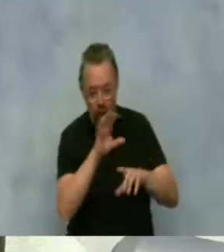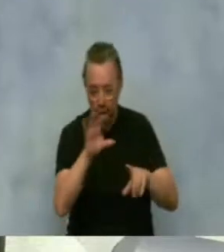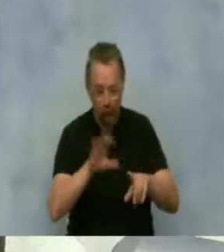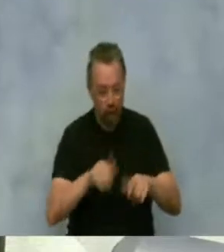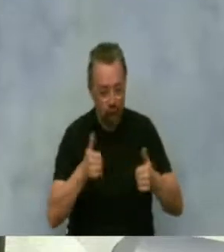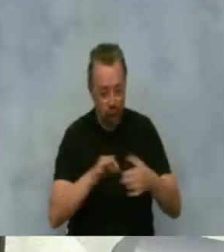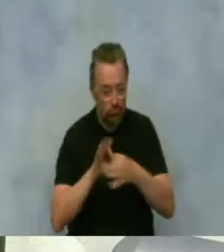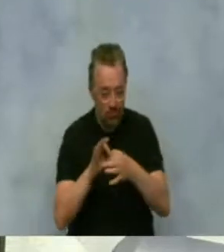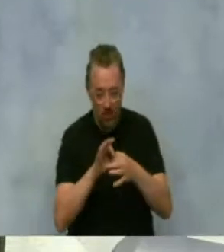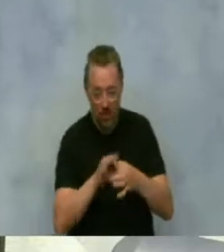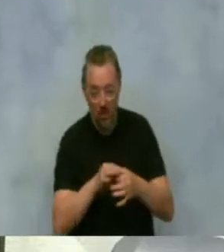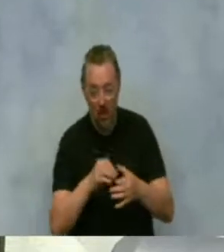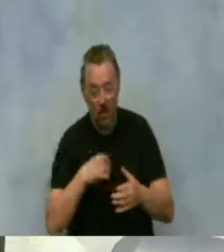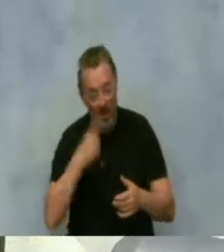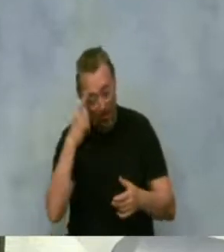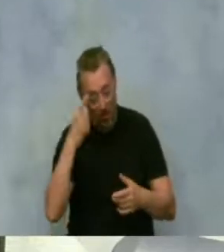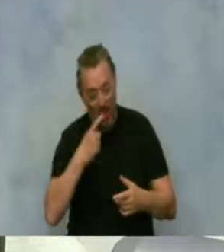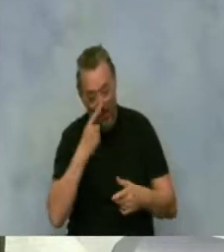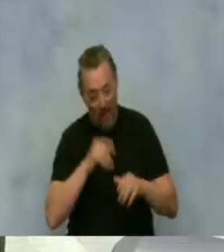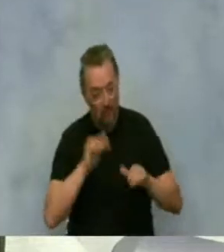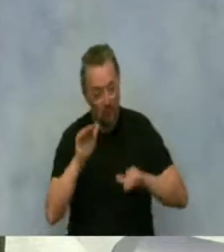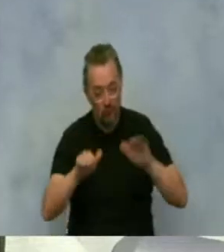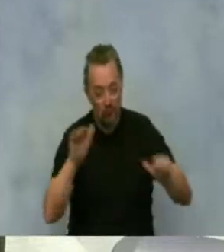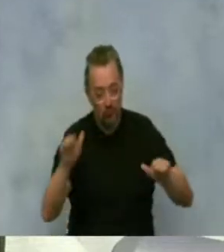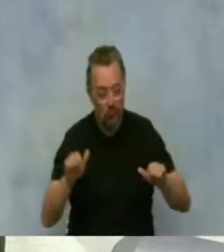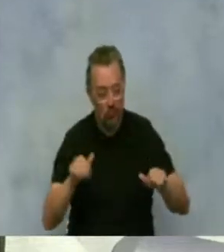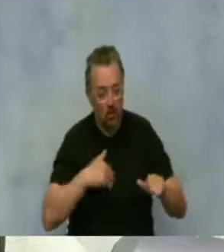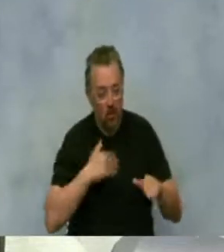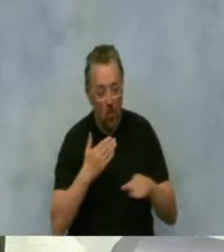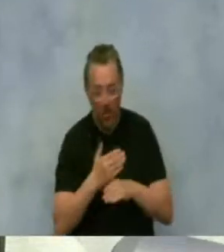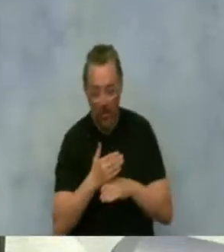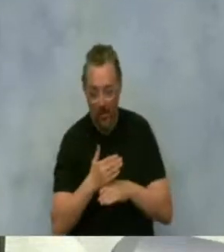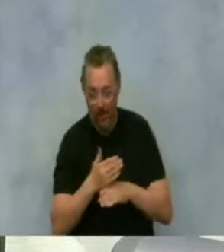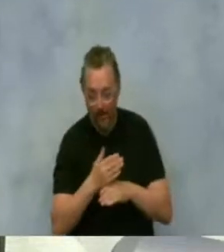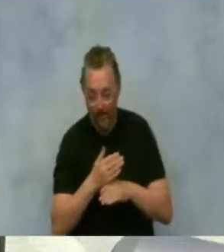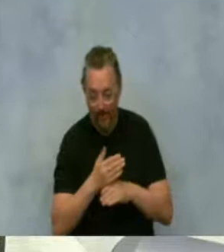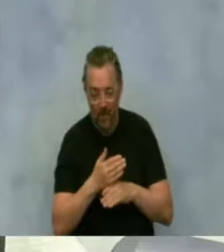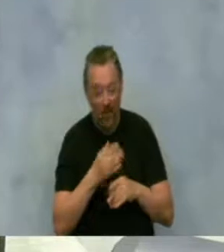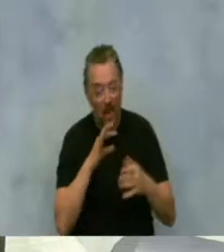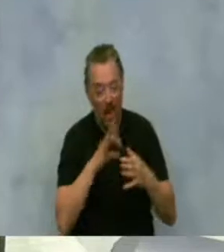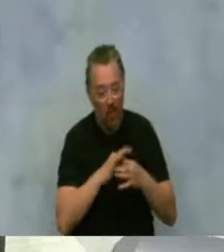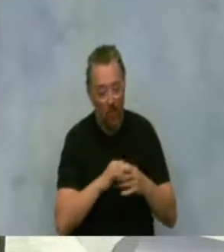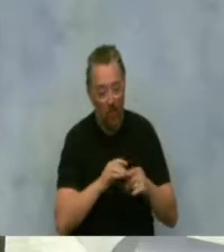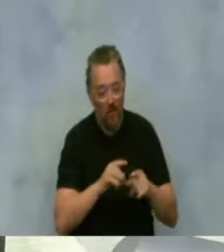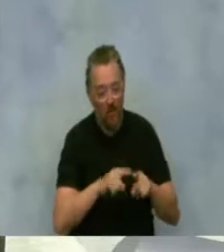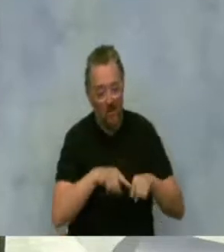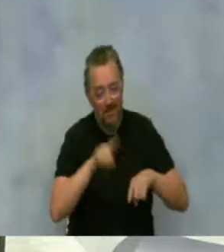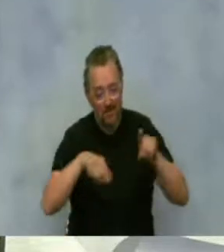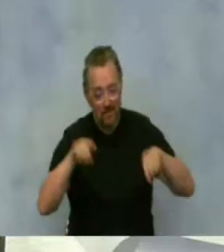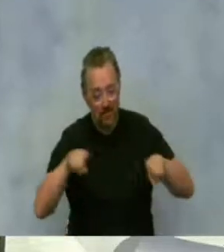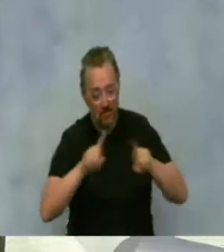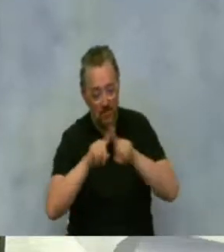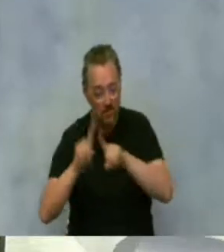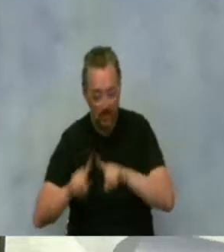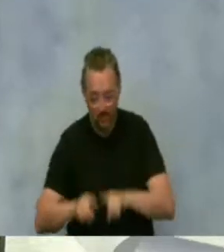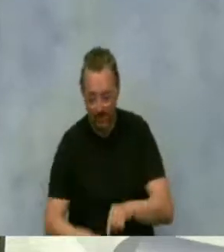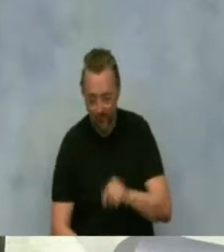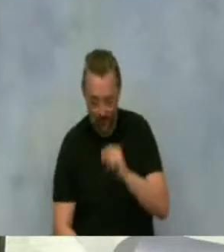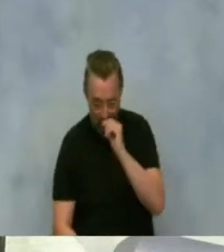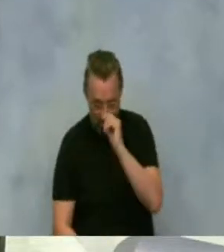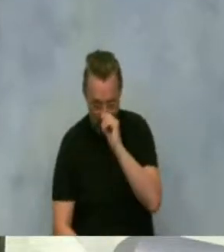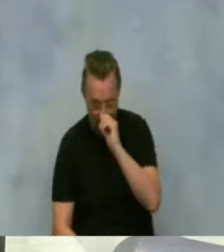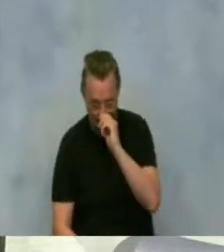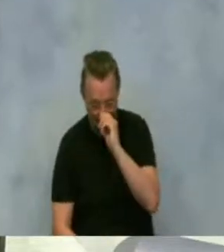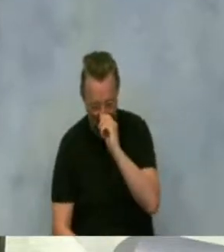increase the reach, scope and breadth of what we're doing in terms of diversity as well, to ensure the representativeness of what we're about. We're